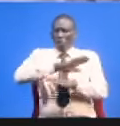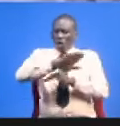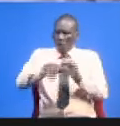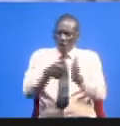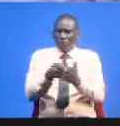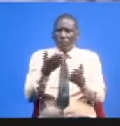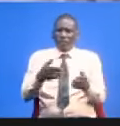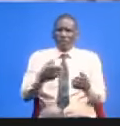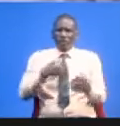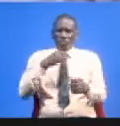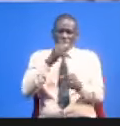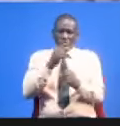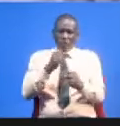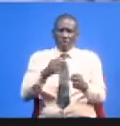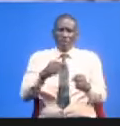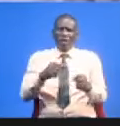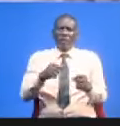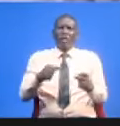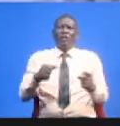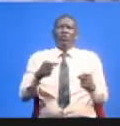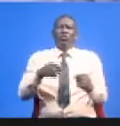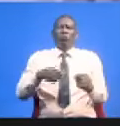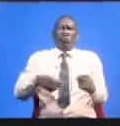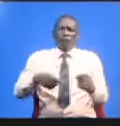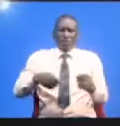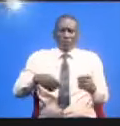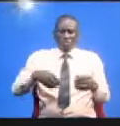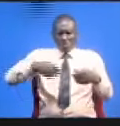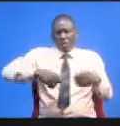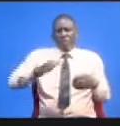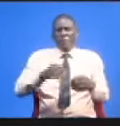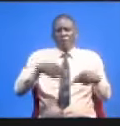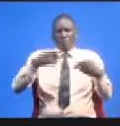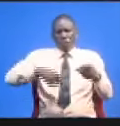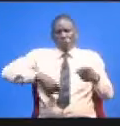met by the exporters. Kenjin is